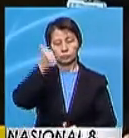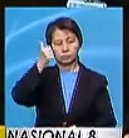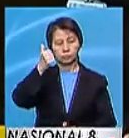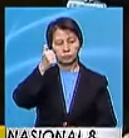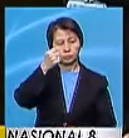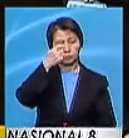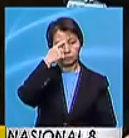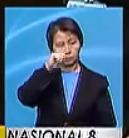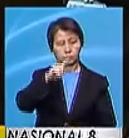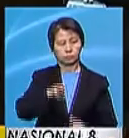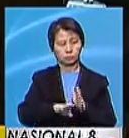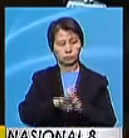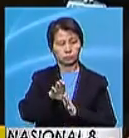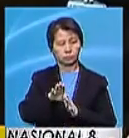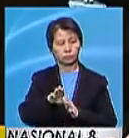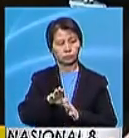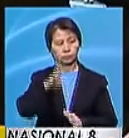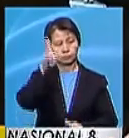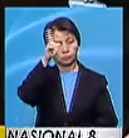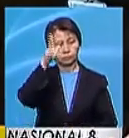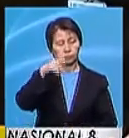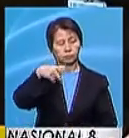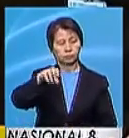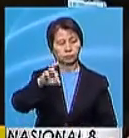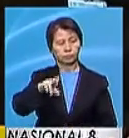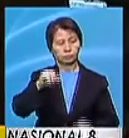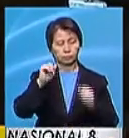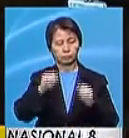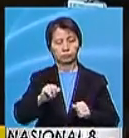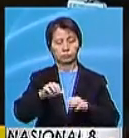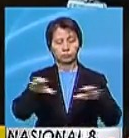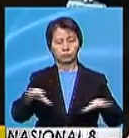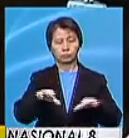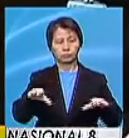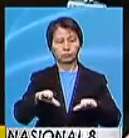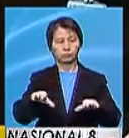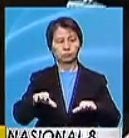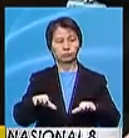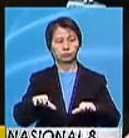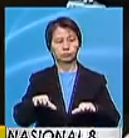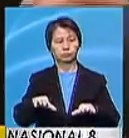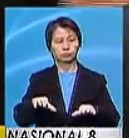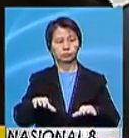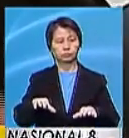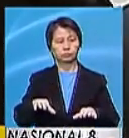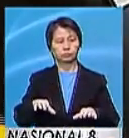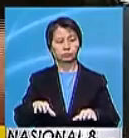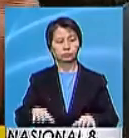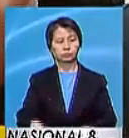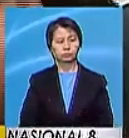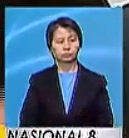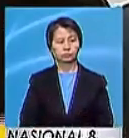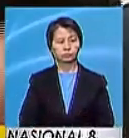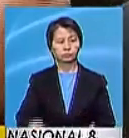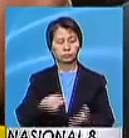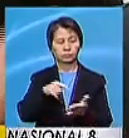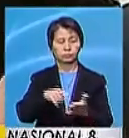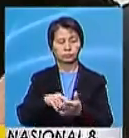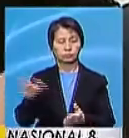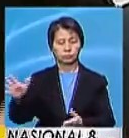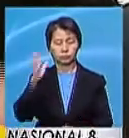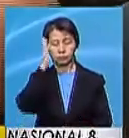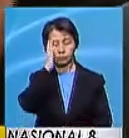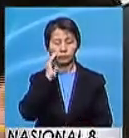represent their constituencies, and whether they be government or opposition members of parliament. This is the experience of what happens in